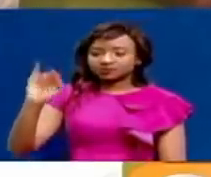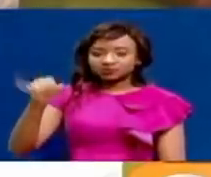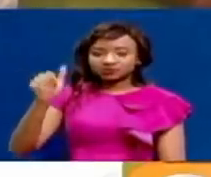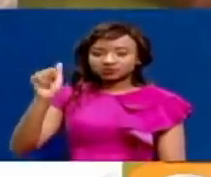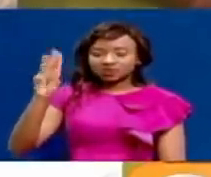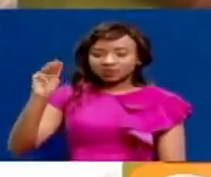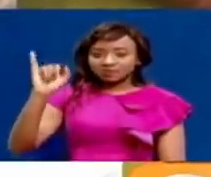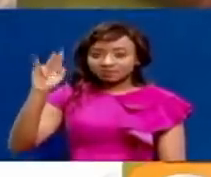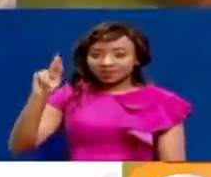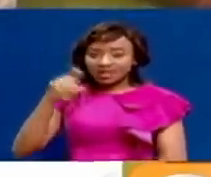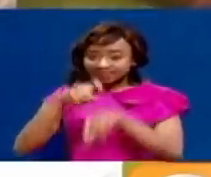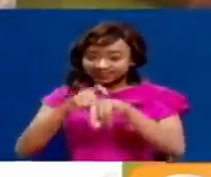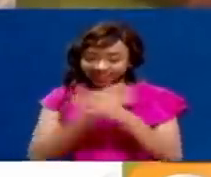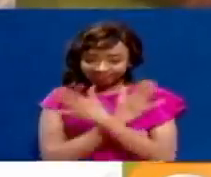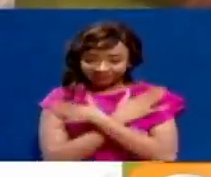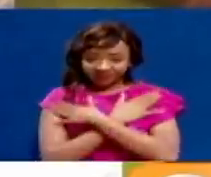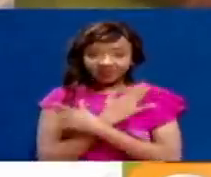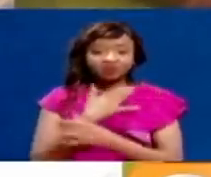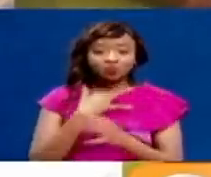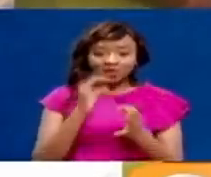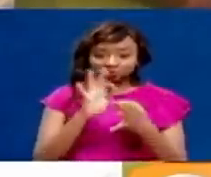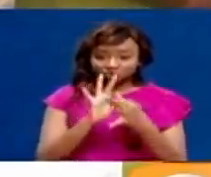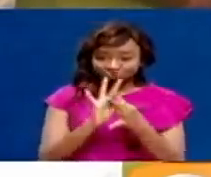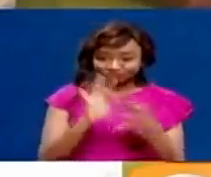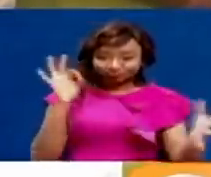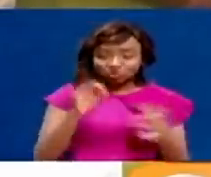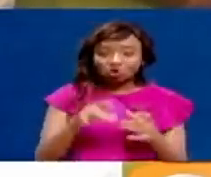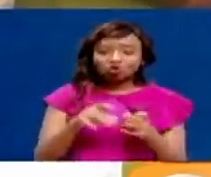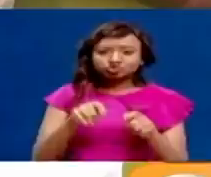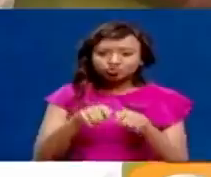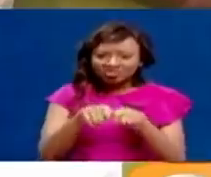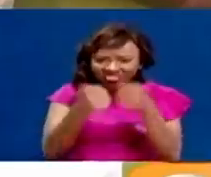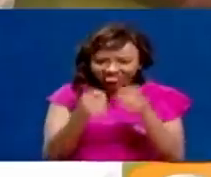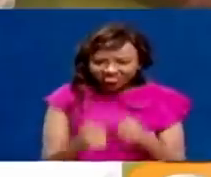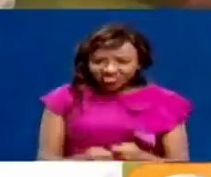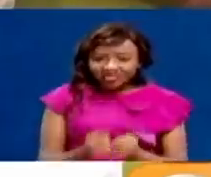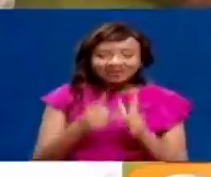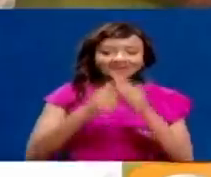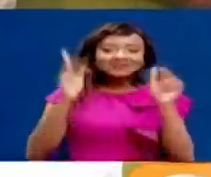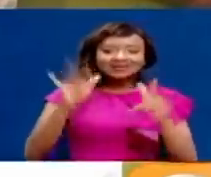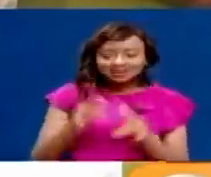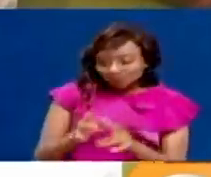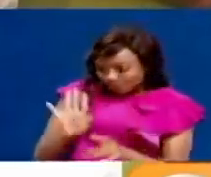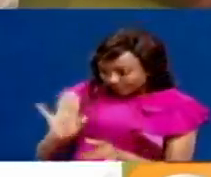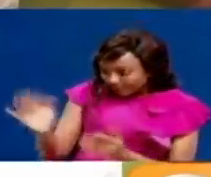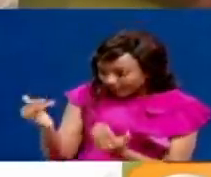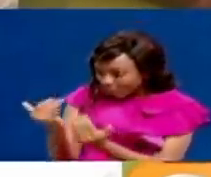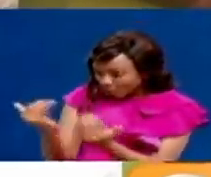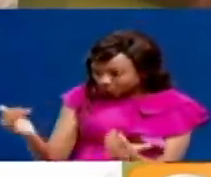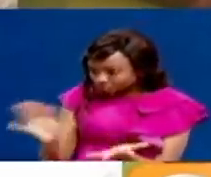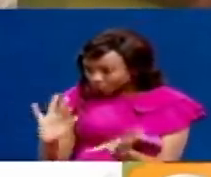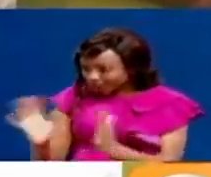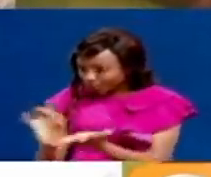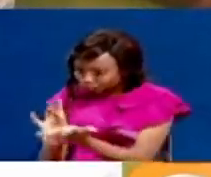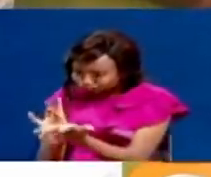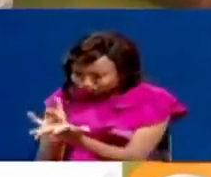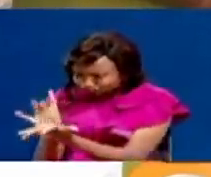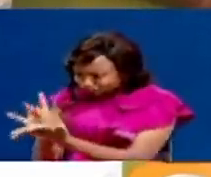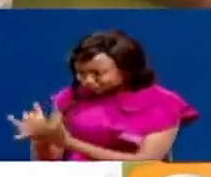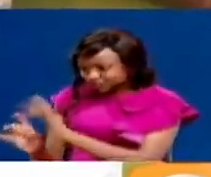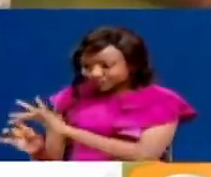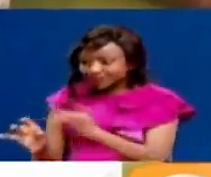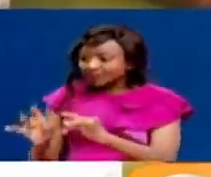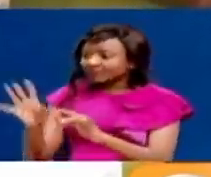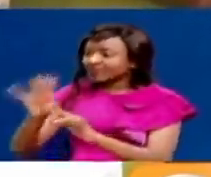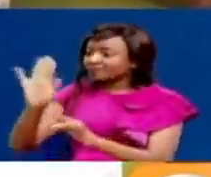friend wants to finish you, he will start by removing the children from your home. Then he will follow by